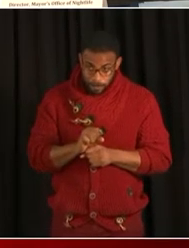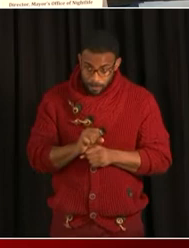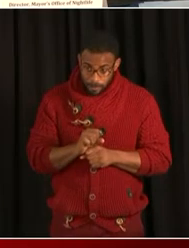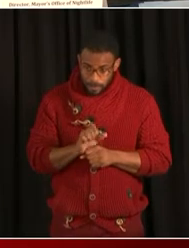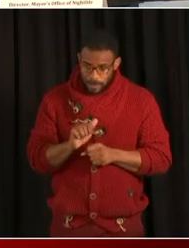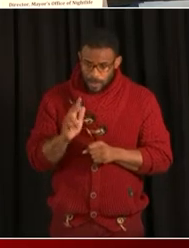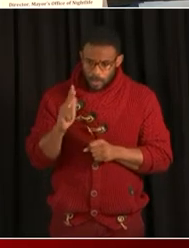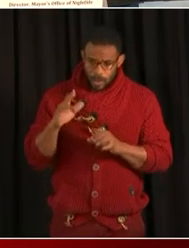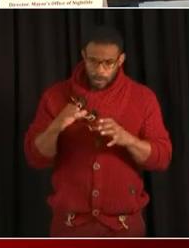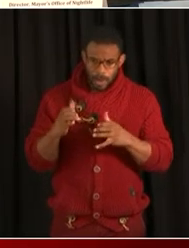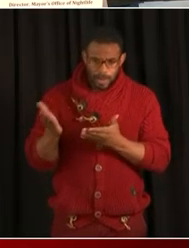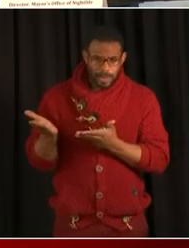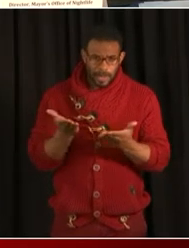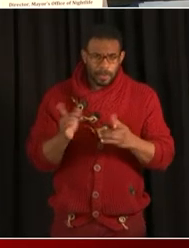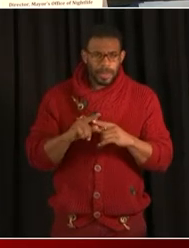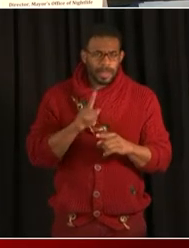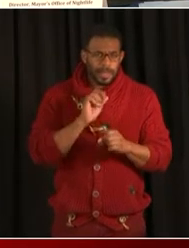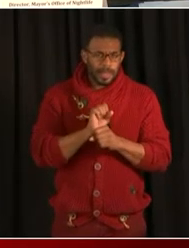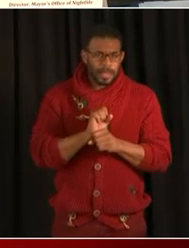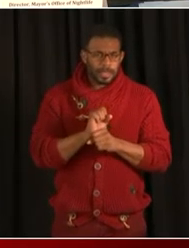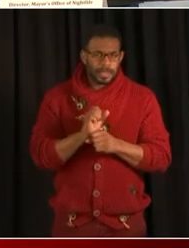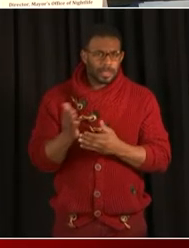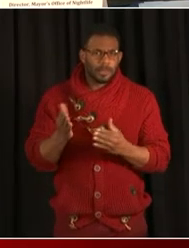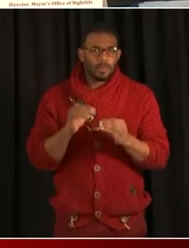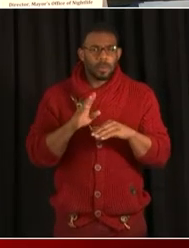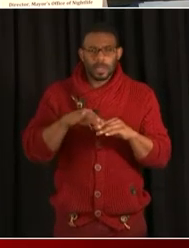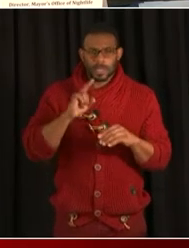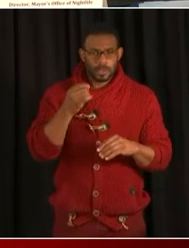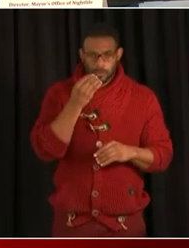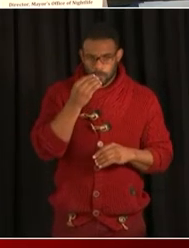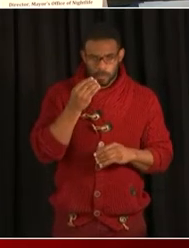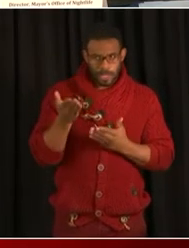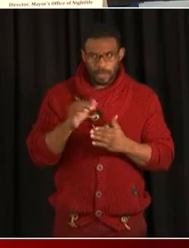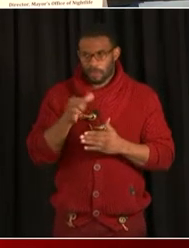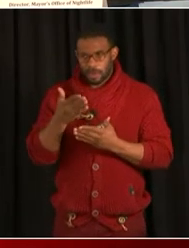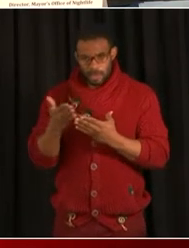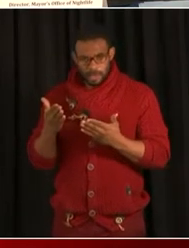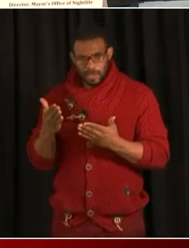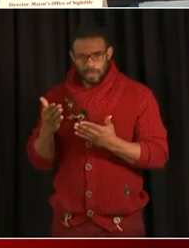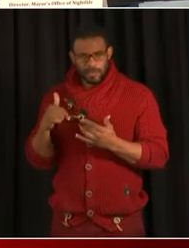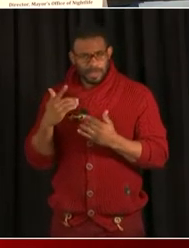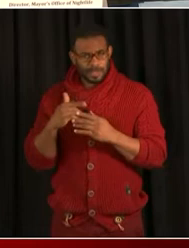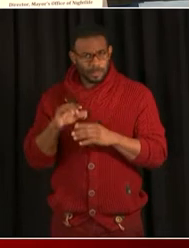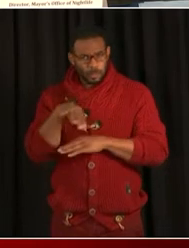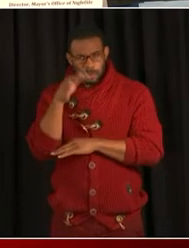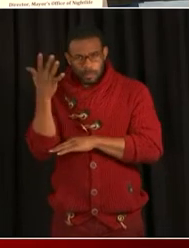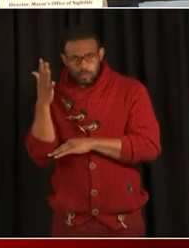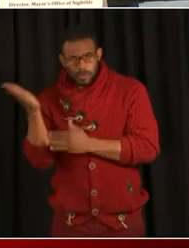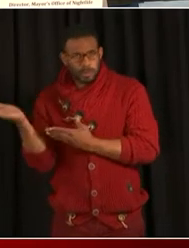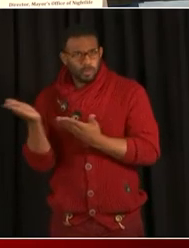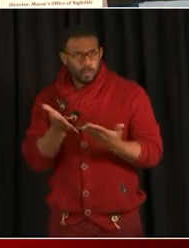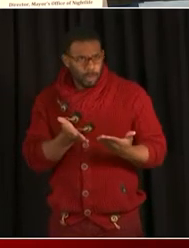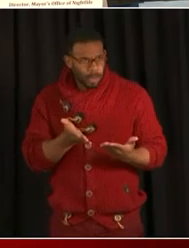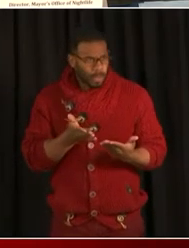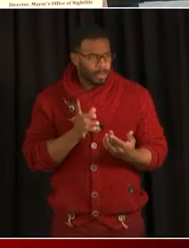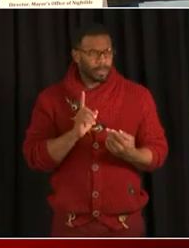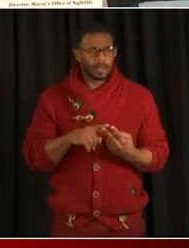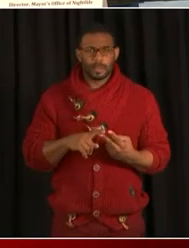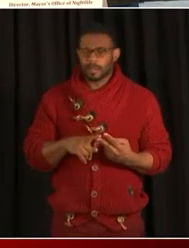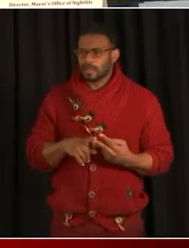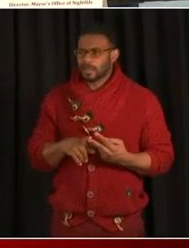do. It's a third-party delivery, but they actually deliver more than just food. I know that there have been some Christmas trees that